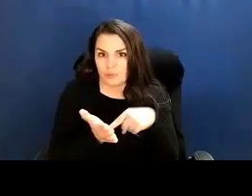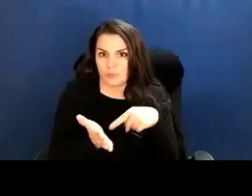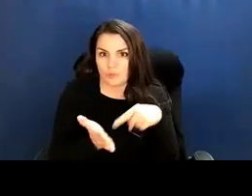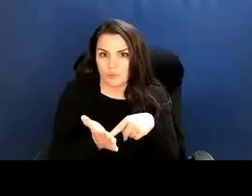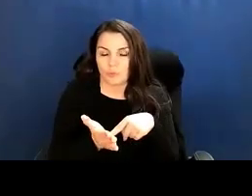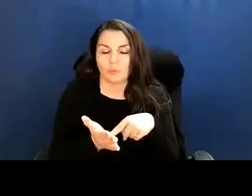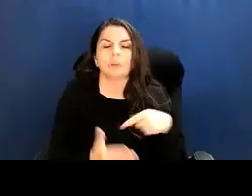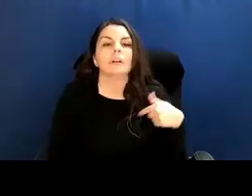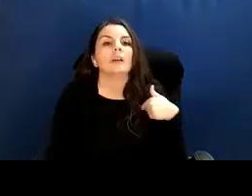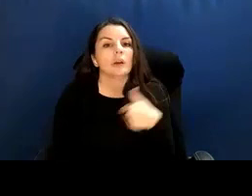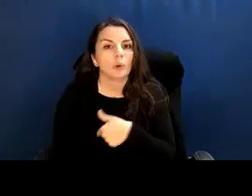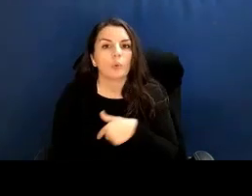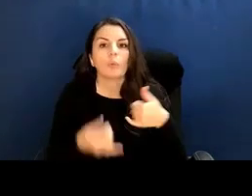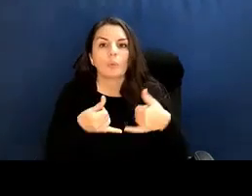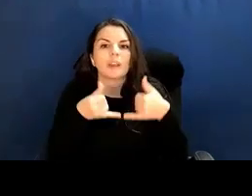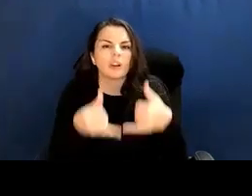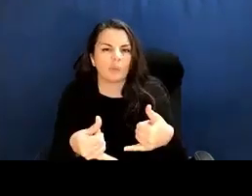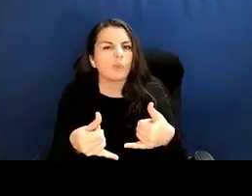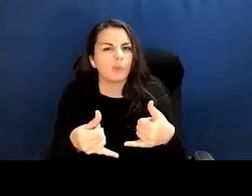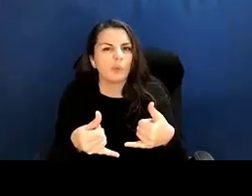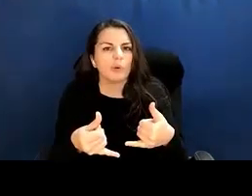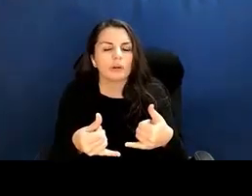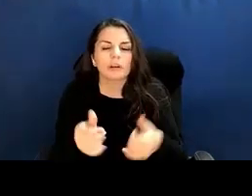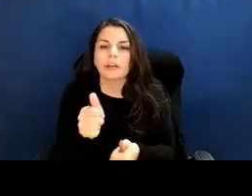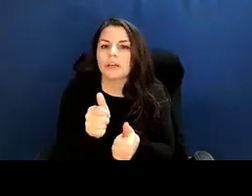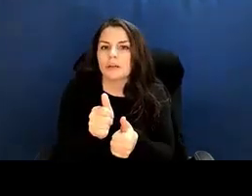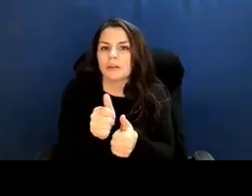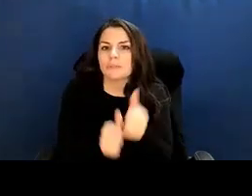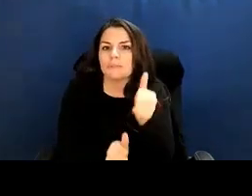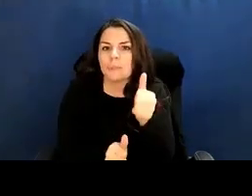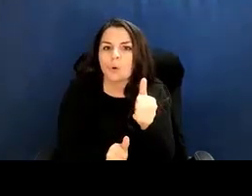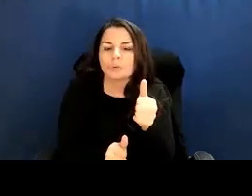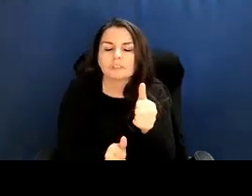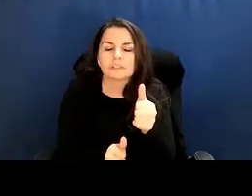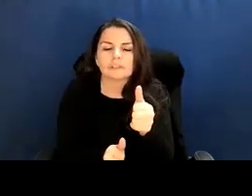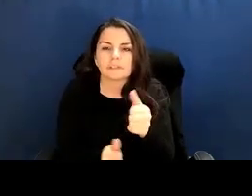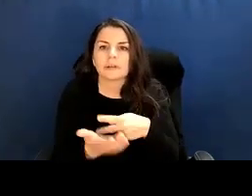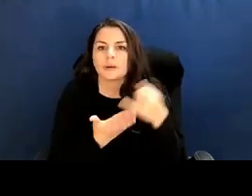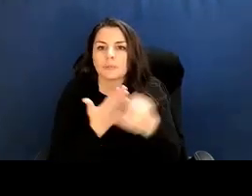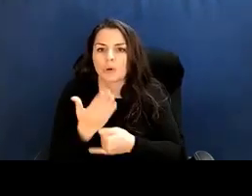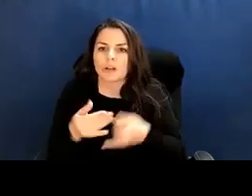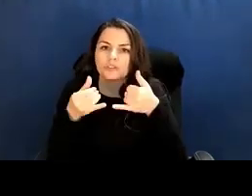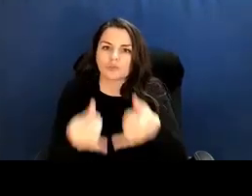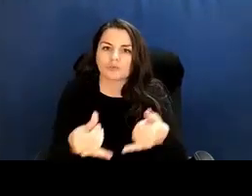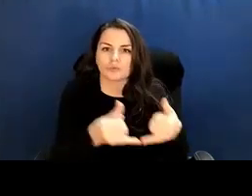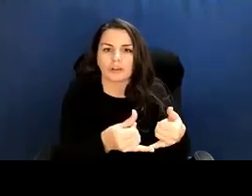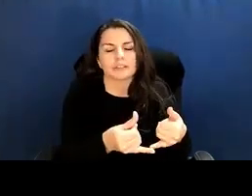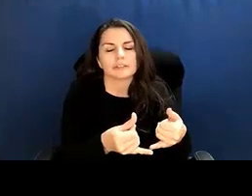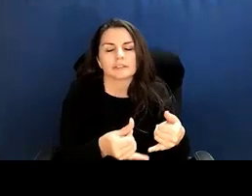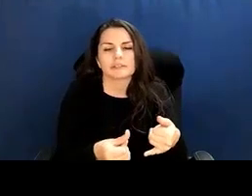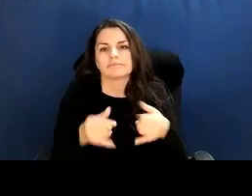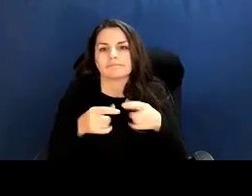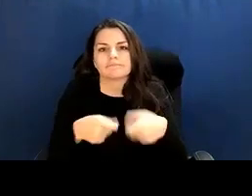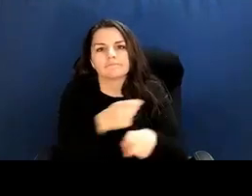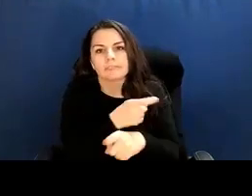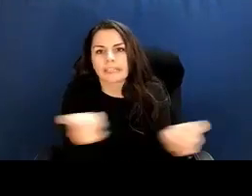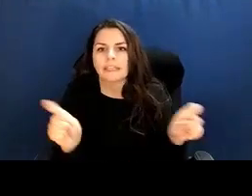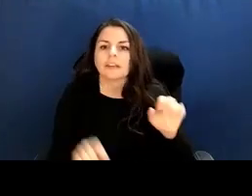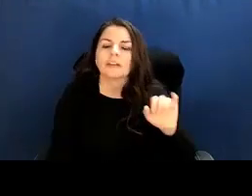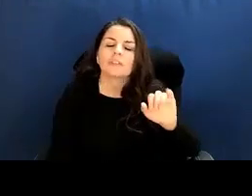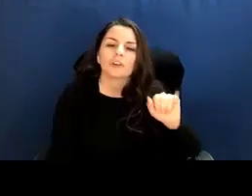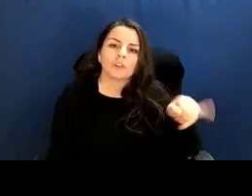that trainee is appointed. So it's, even though it didn't get expensed in year